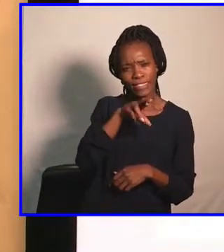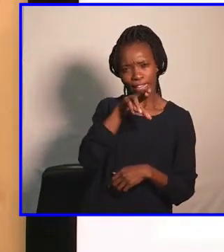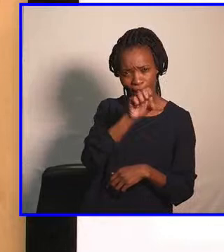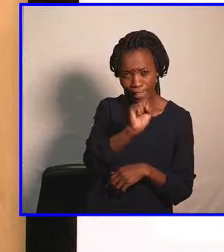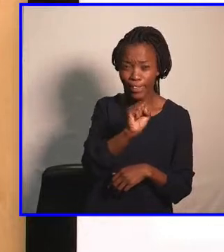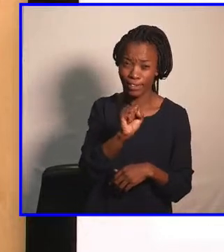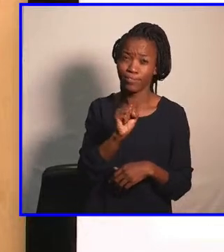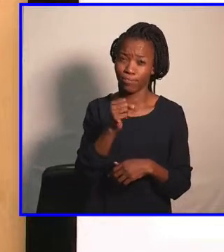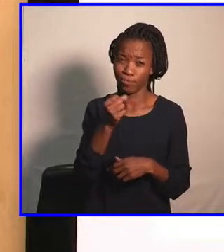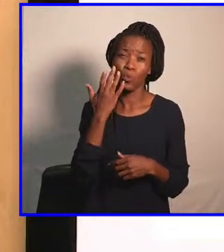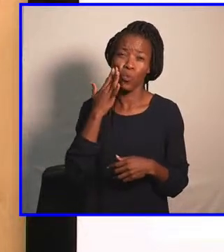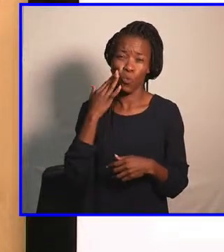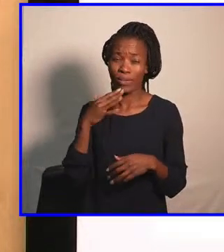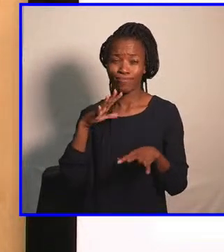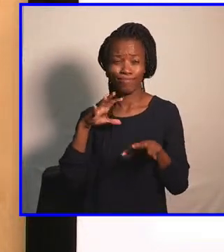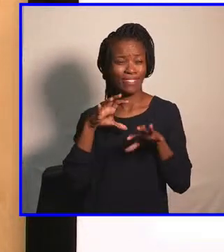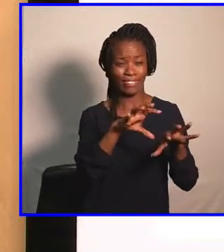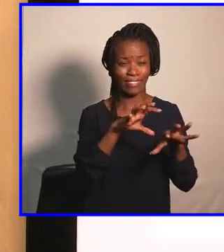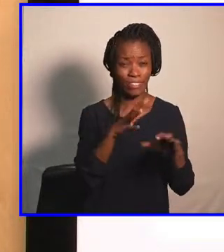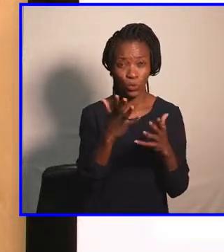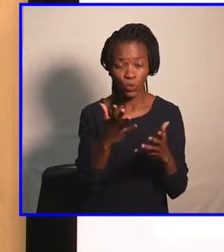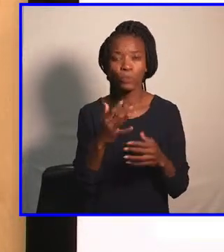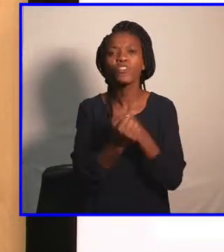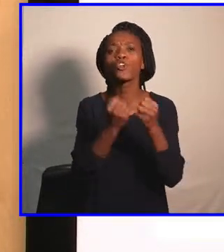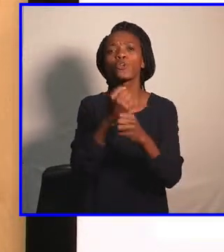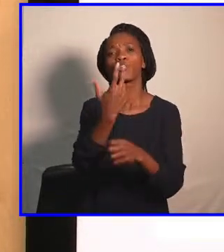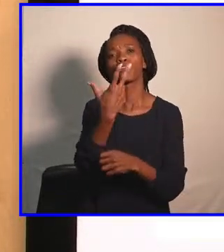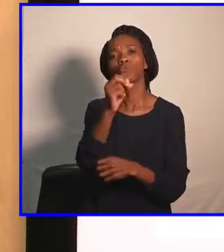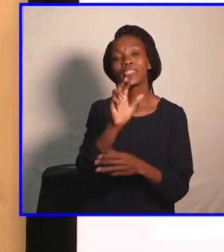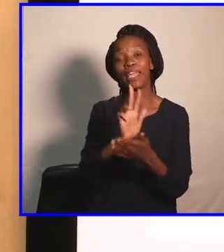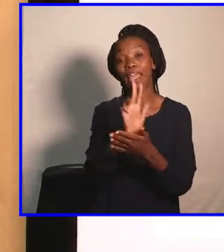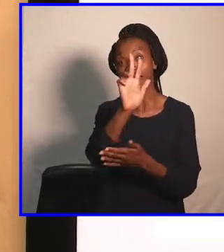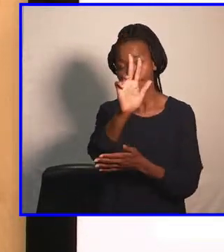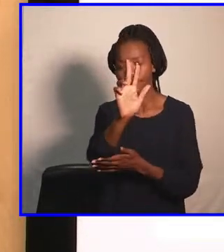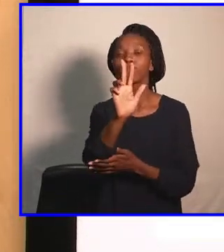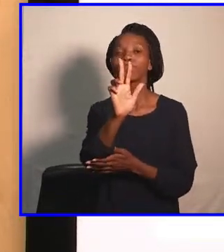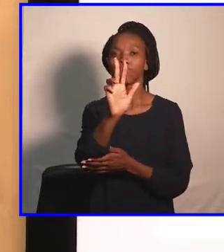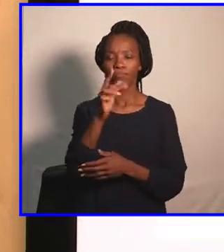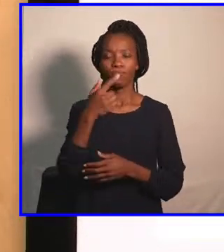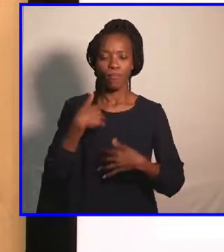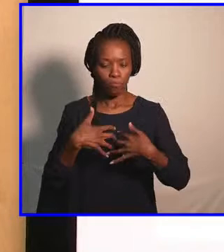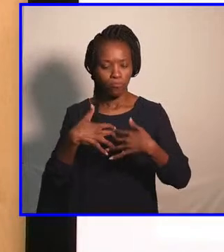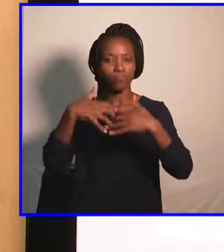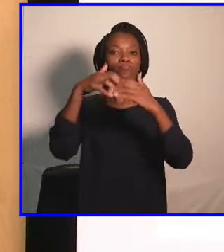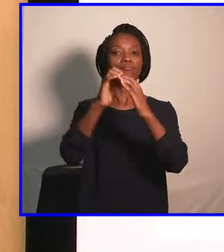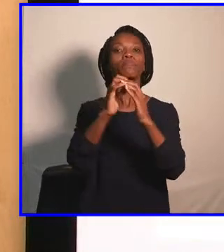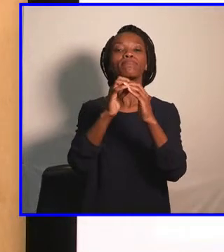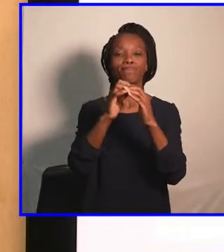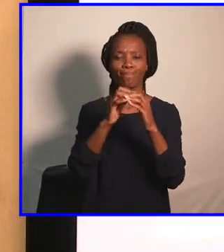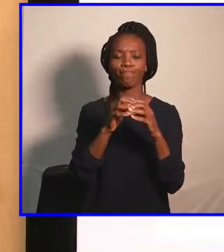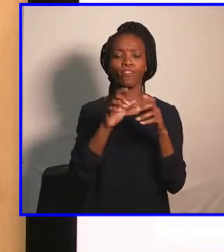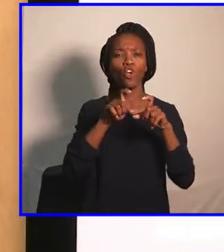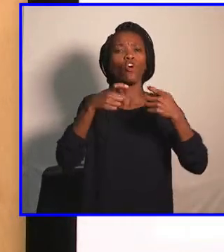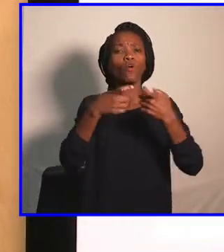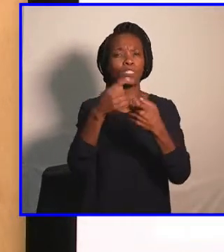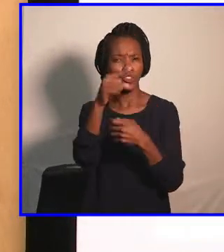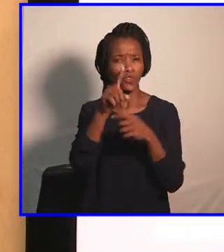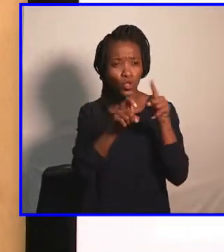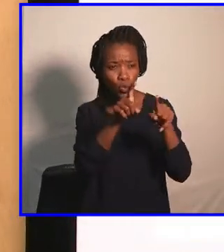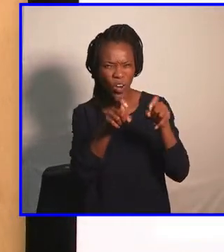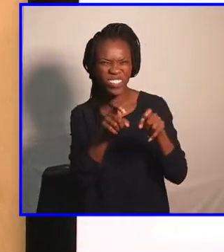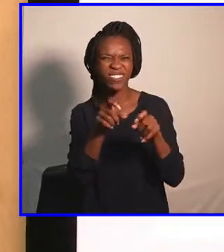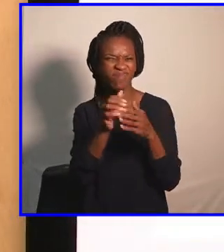under attack. In 2018, I instituted the Commission of Inquiry headed by Judge